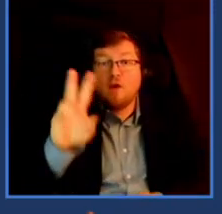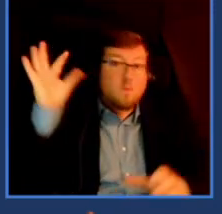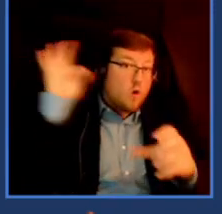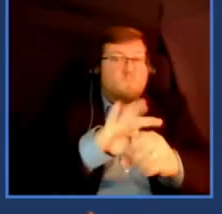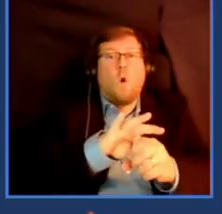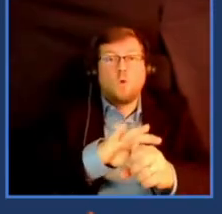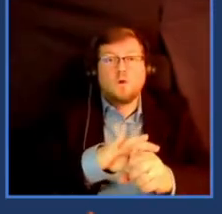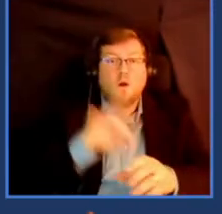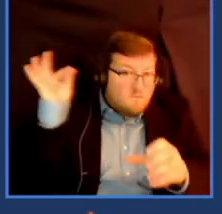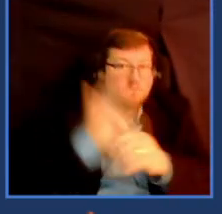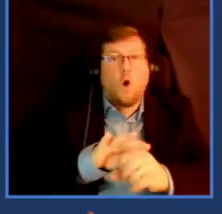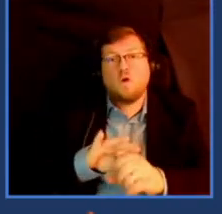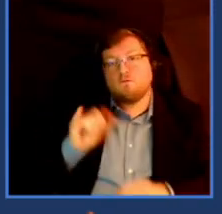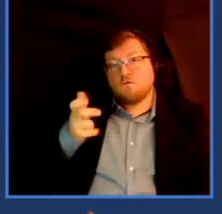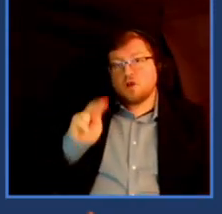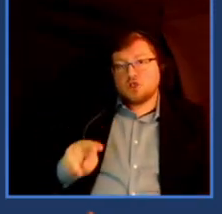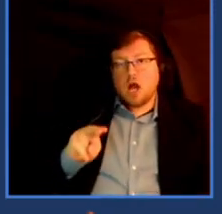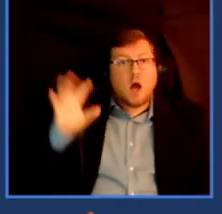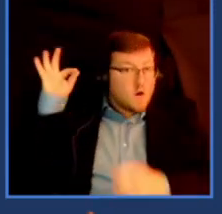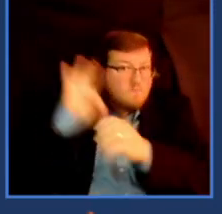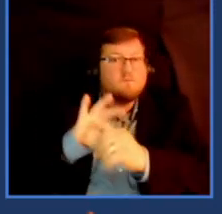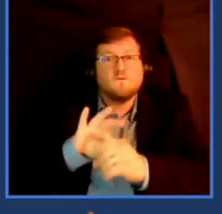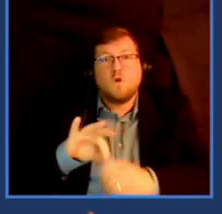John and the Reverend. Vote.